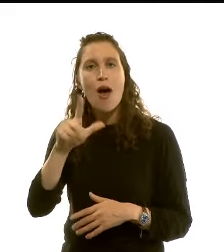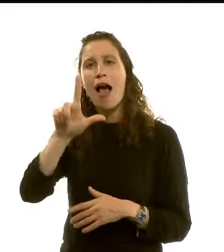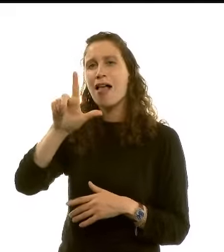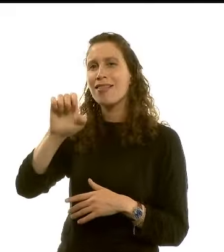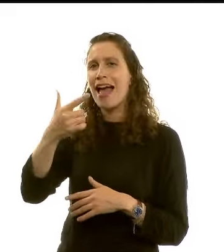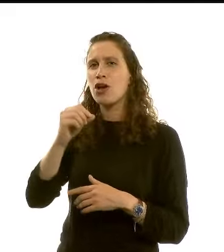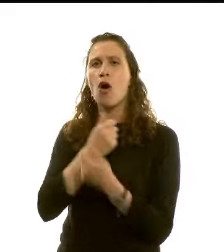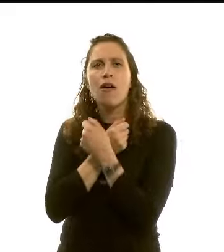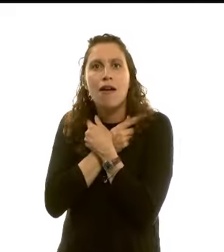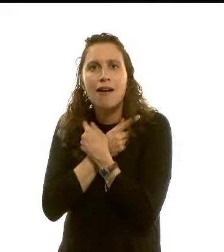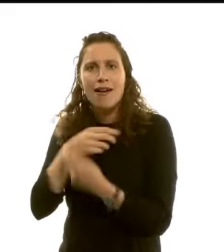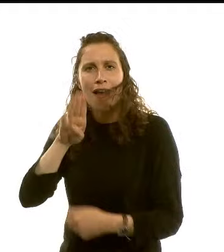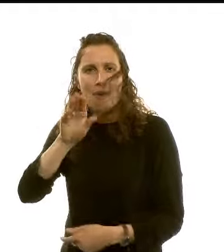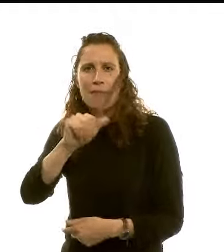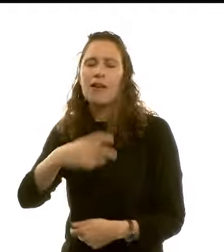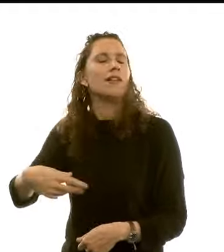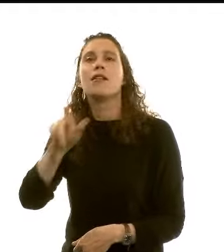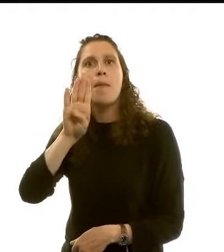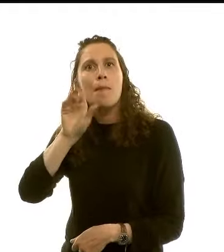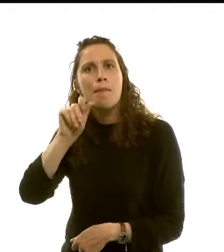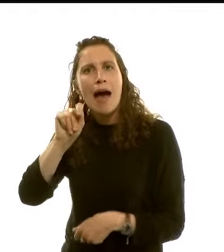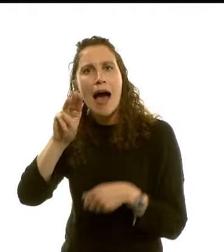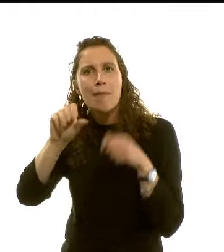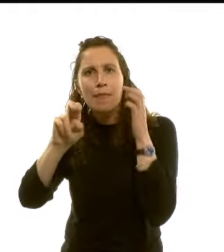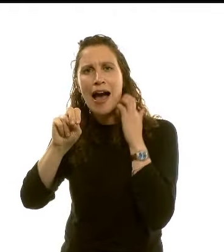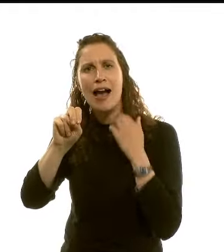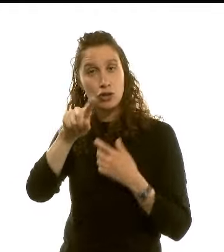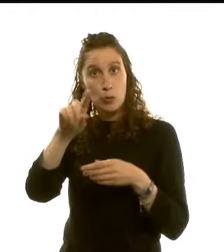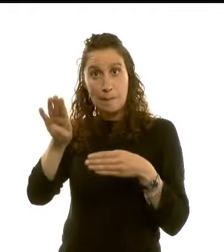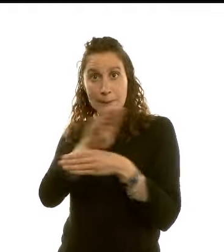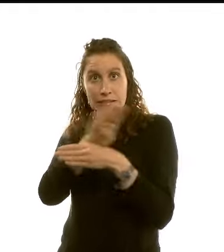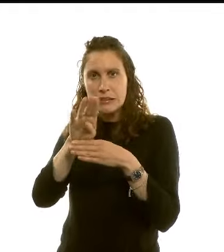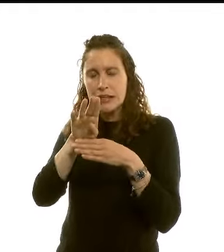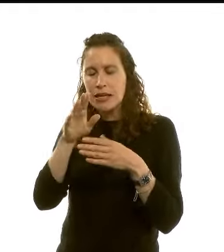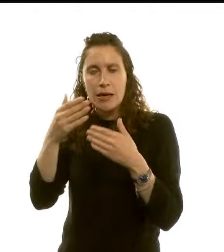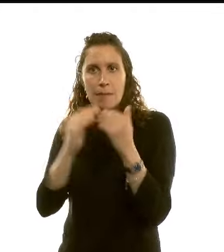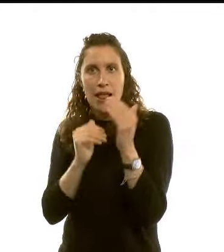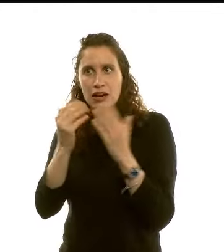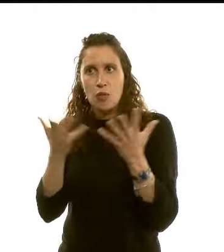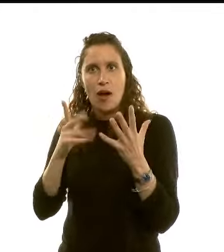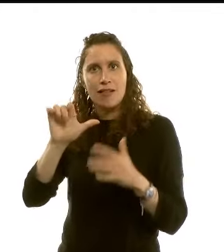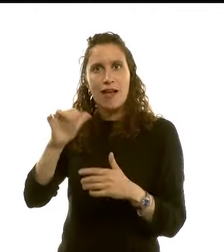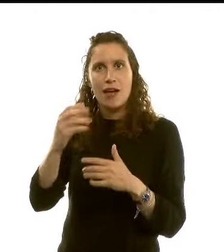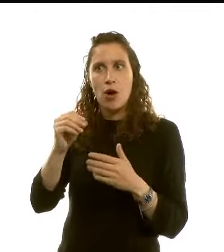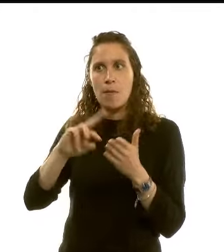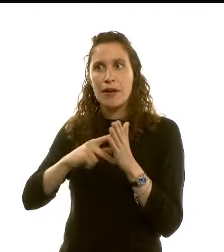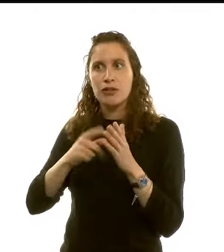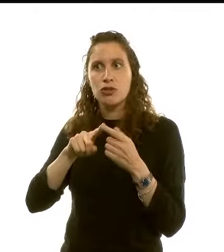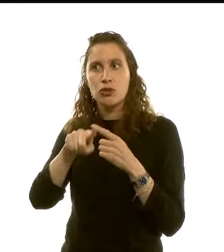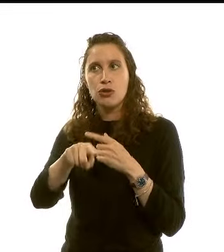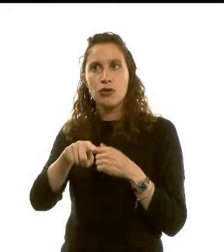Batman. You've been busy behind the scenes building what LEGO play means to you.